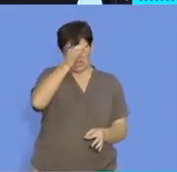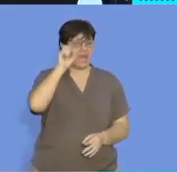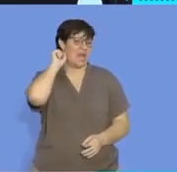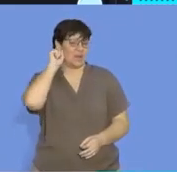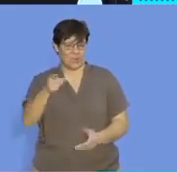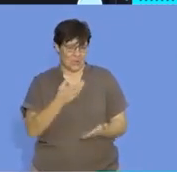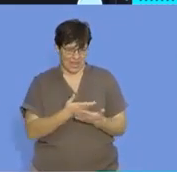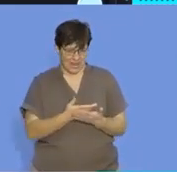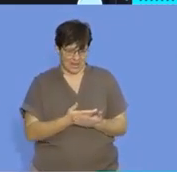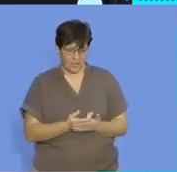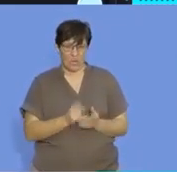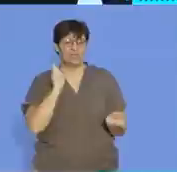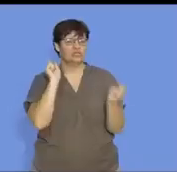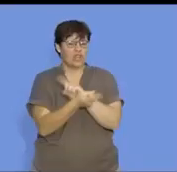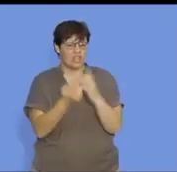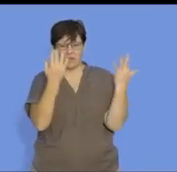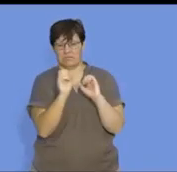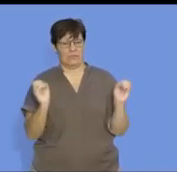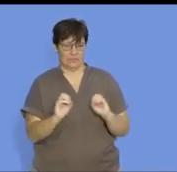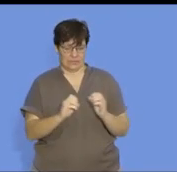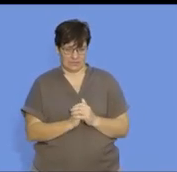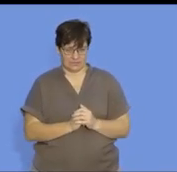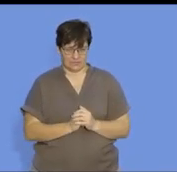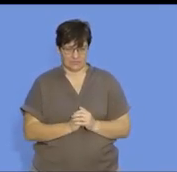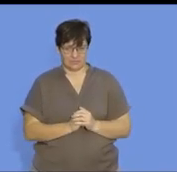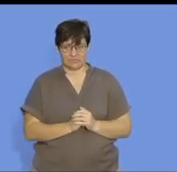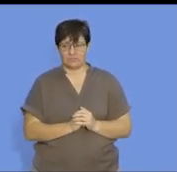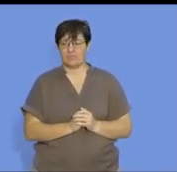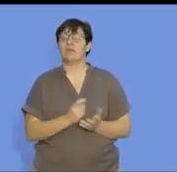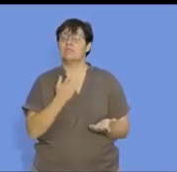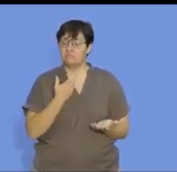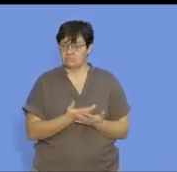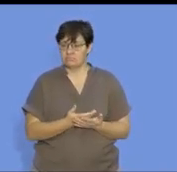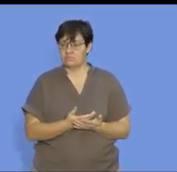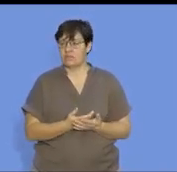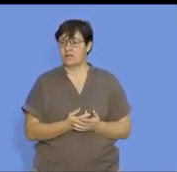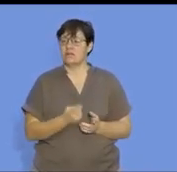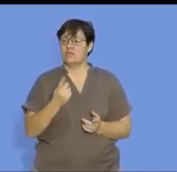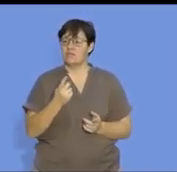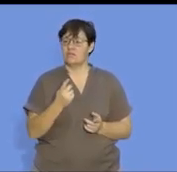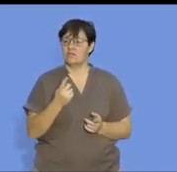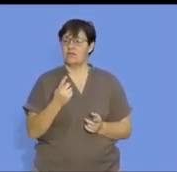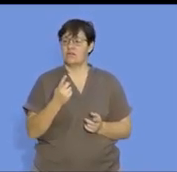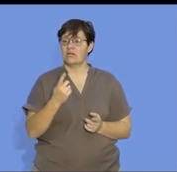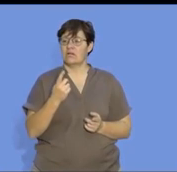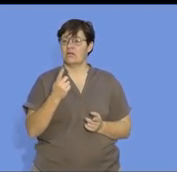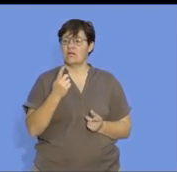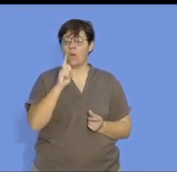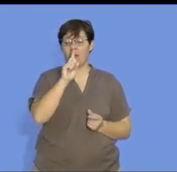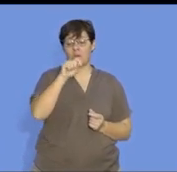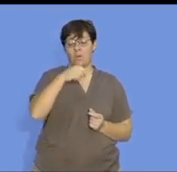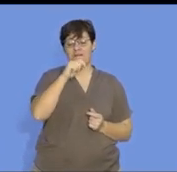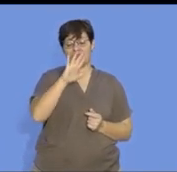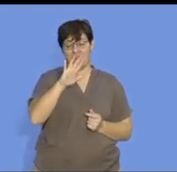to our calculations, all right? They tell you it's allowed to swing from a height of 1.5